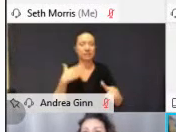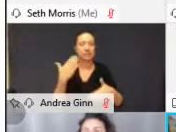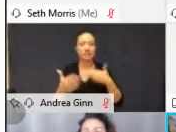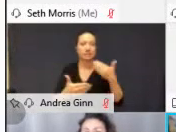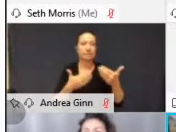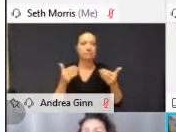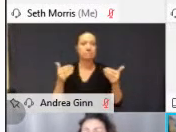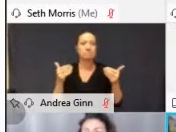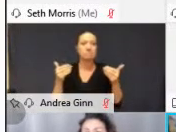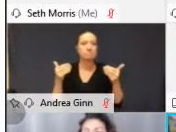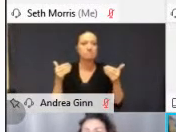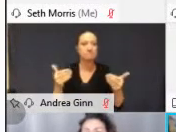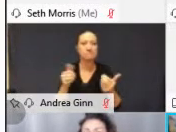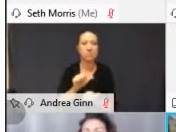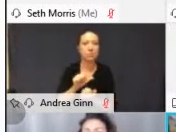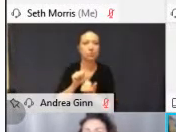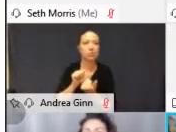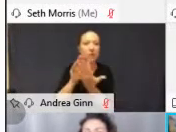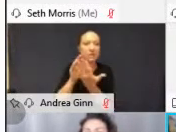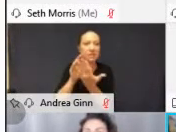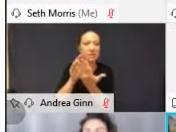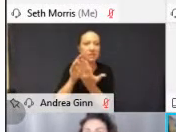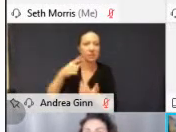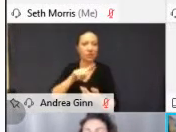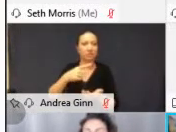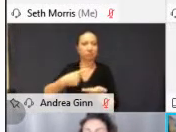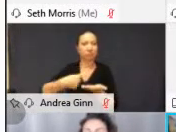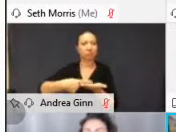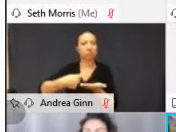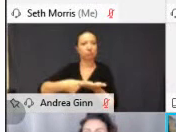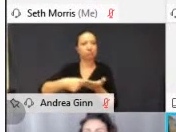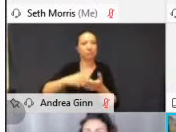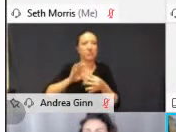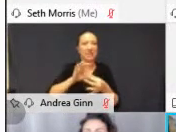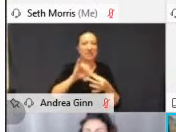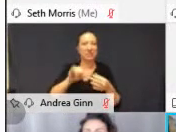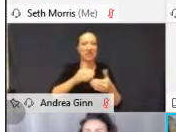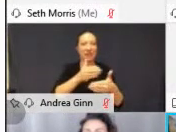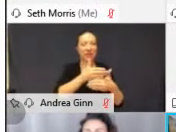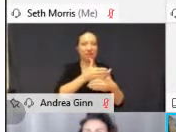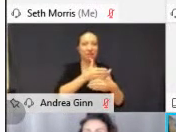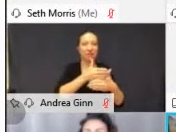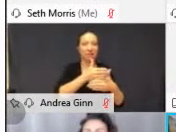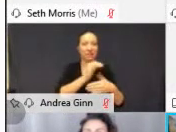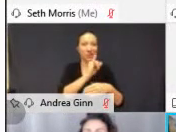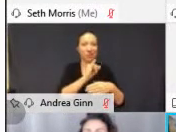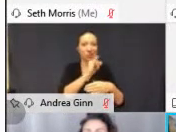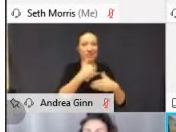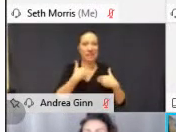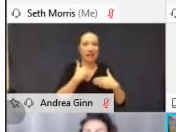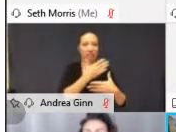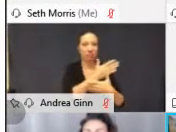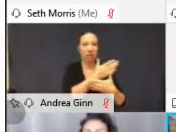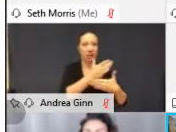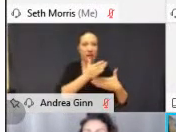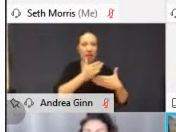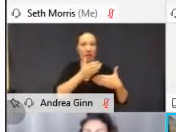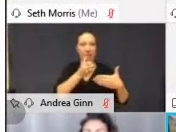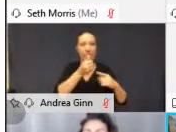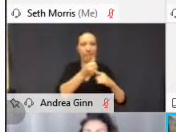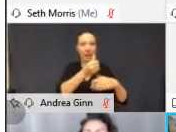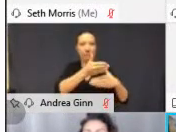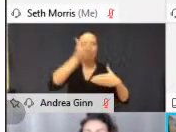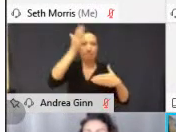tackle what you all have been talking about regarding the cliff effect as well. And so under these options where